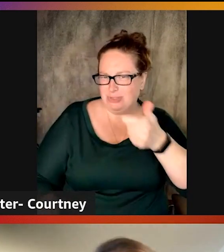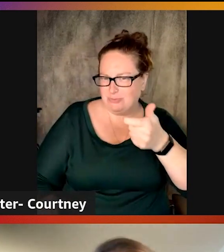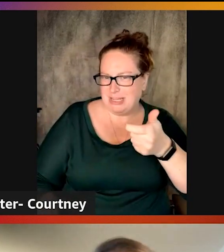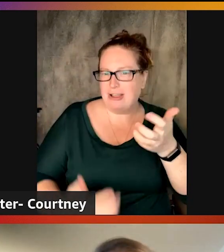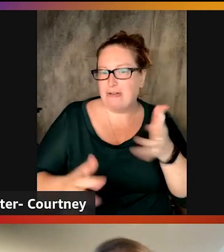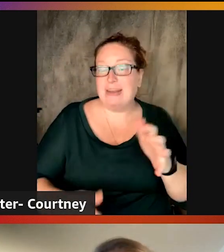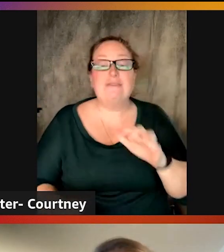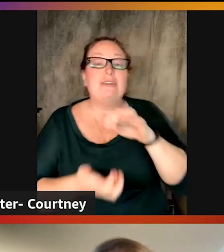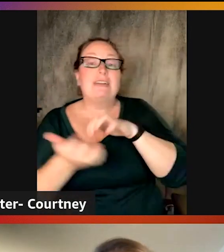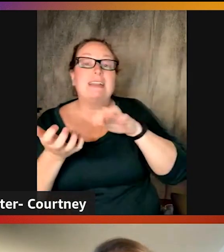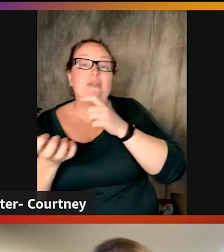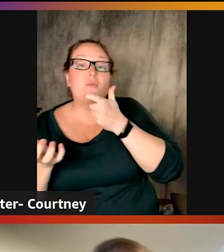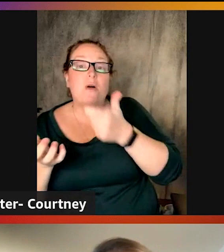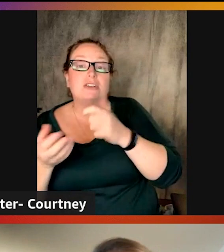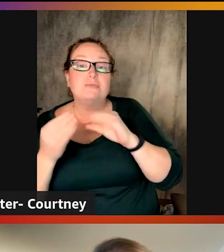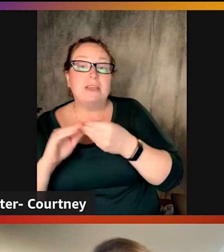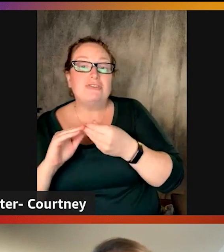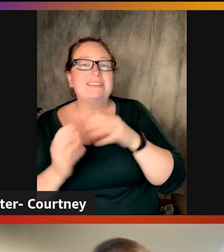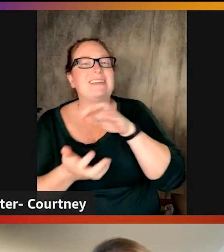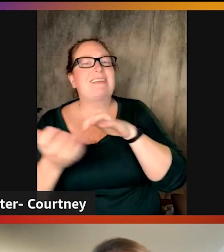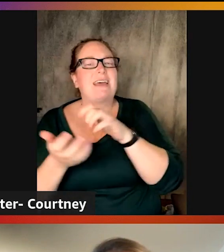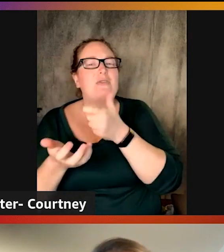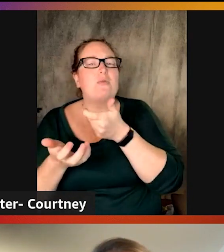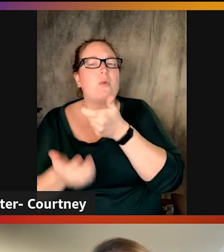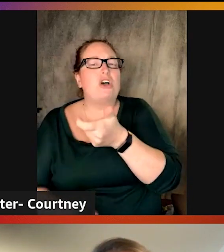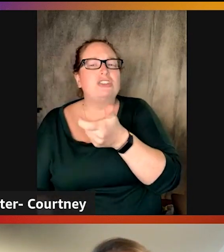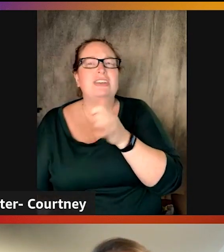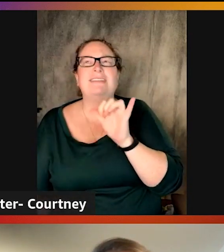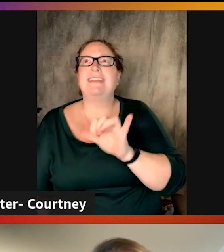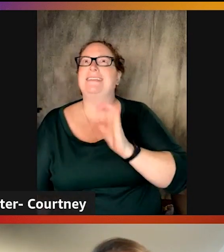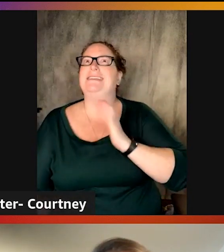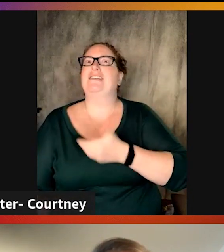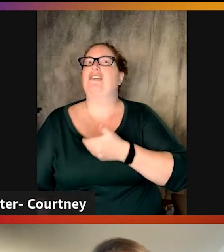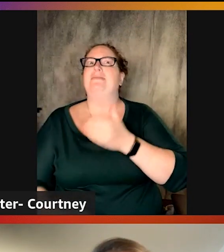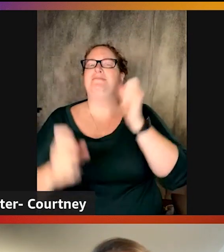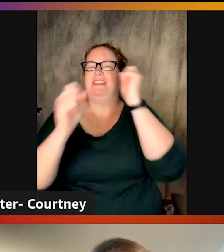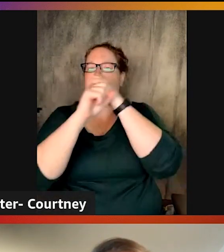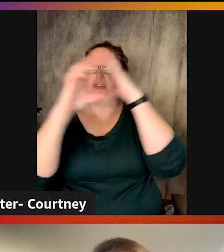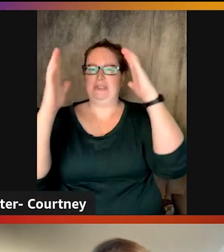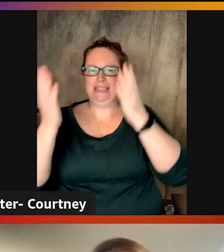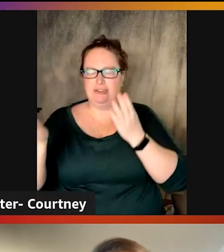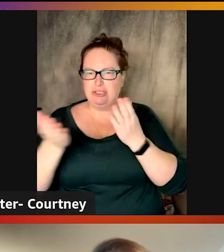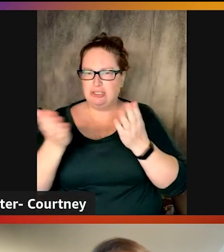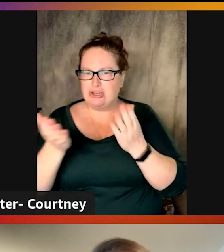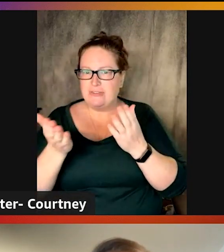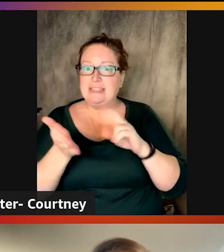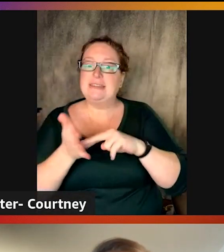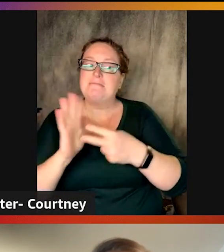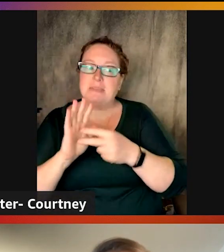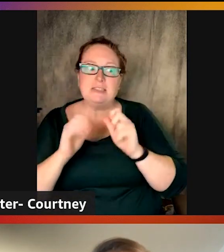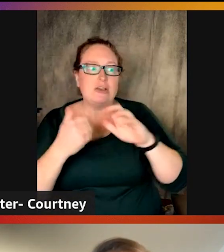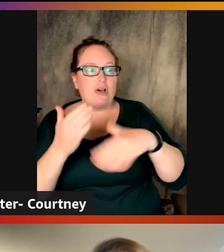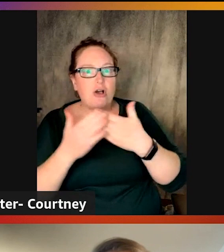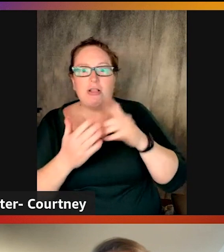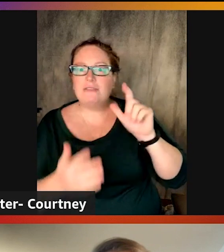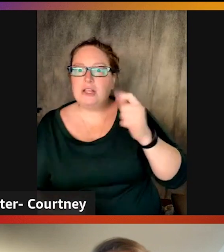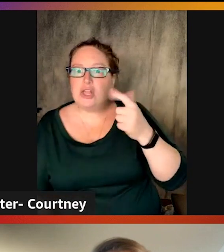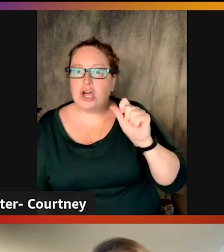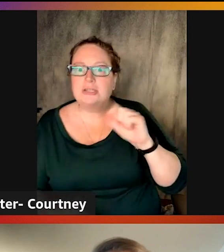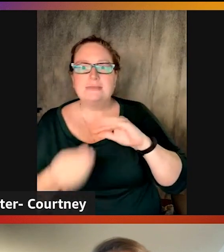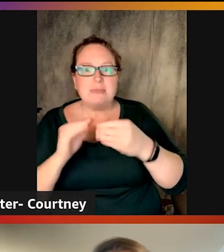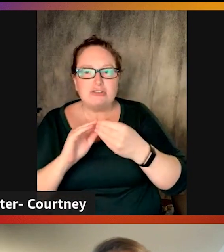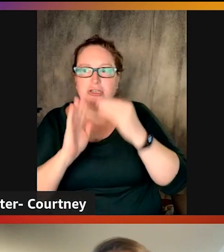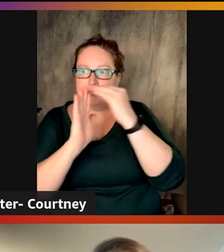are new, CloudWatch is it's like a visualization service. And it gives you the ability to take all these logs and metrics and aggregate